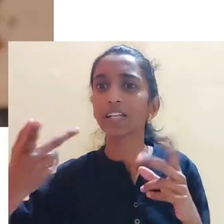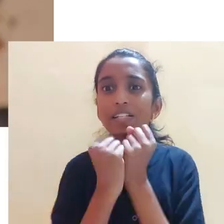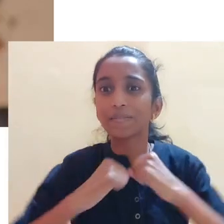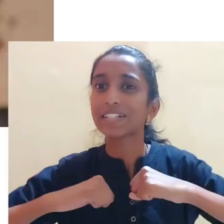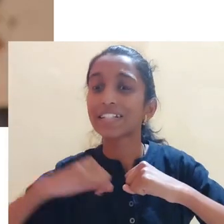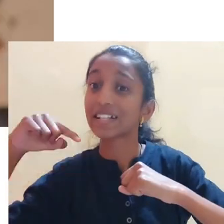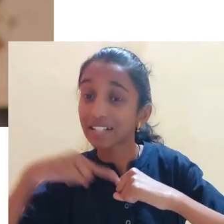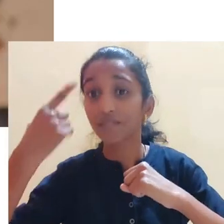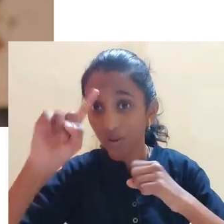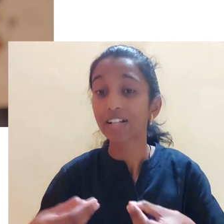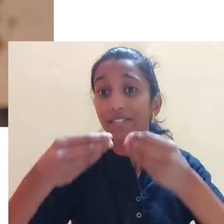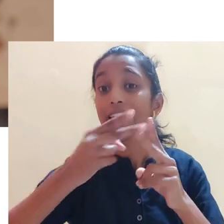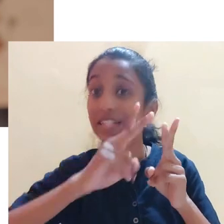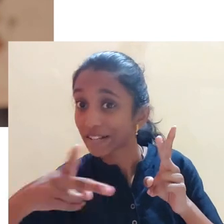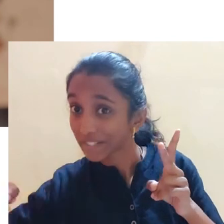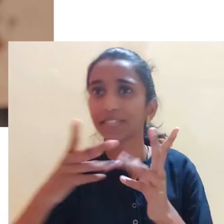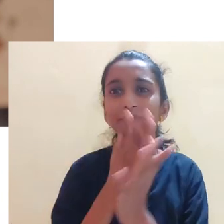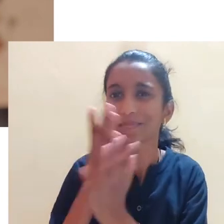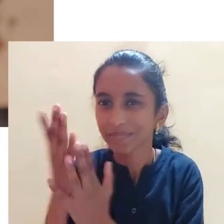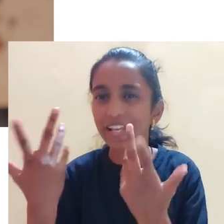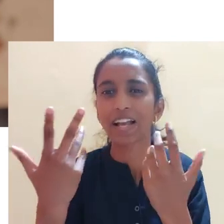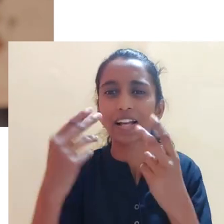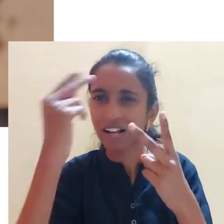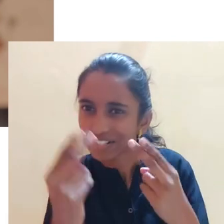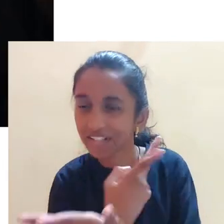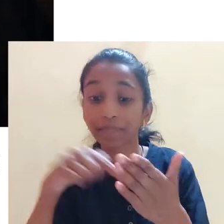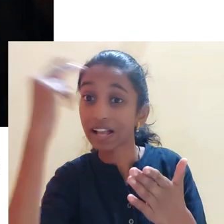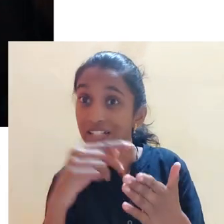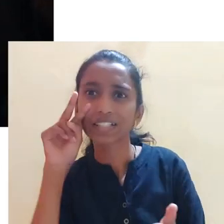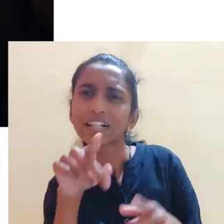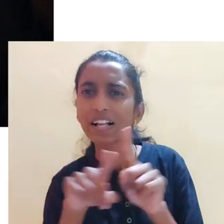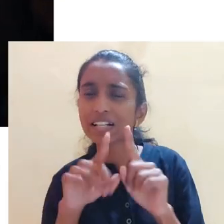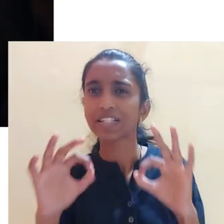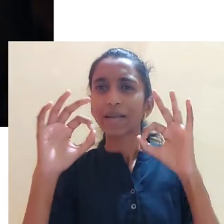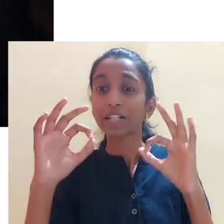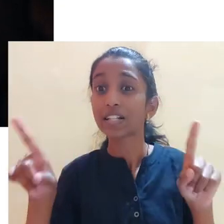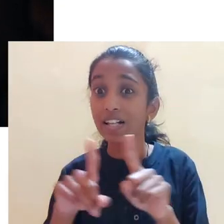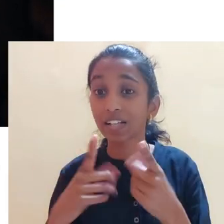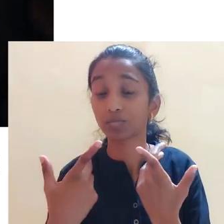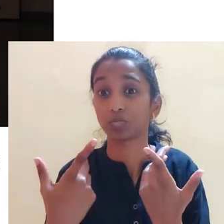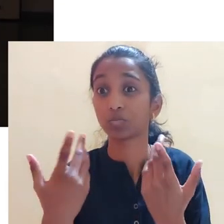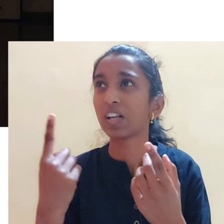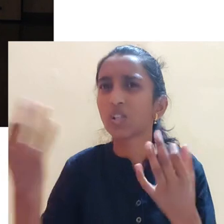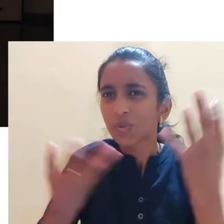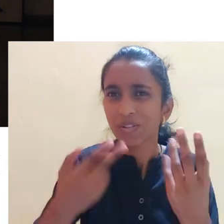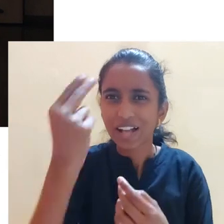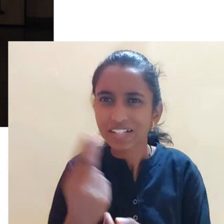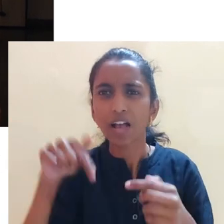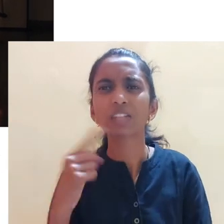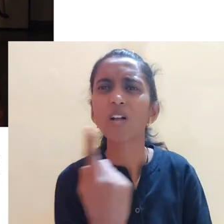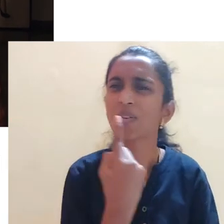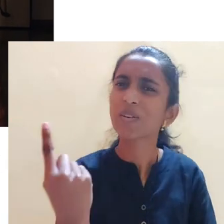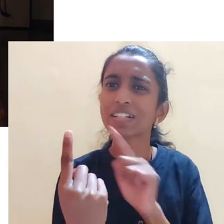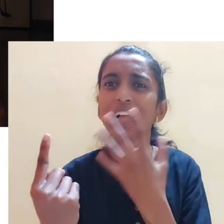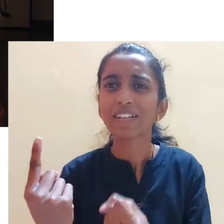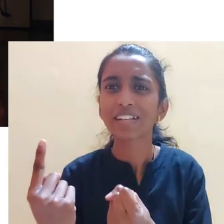multiple spaces that caters to different kinds of art genres. Art seems to be, especially contemporary art, seems to be very isolated at